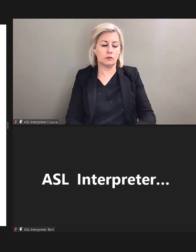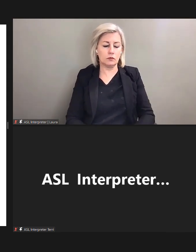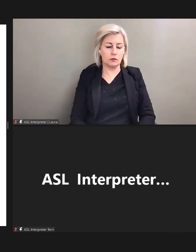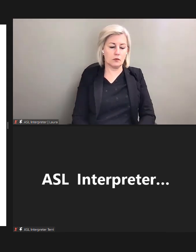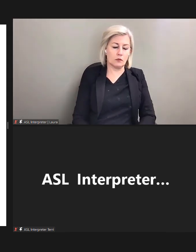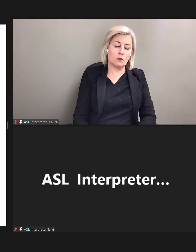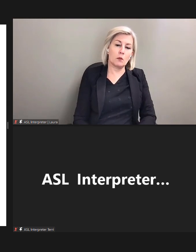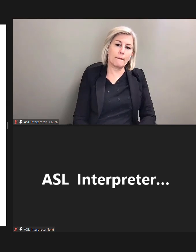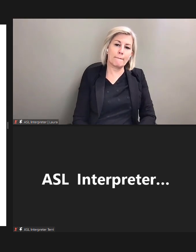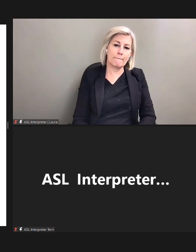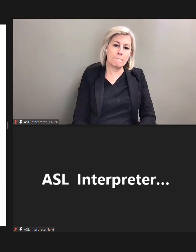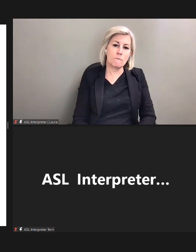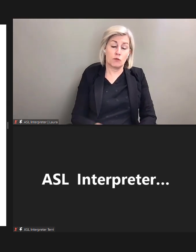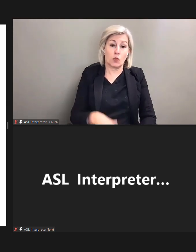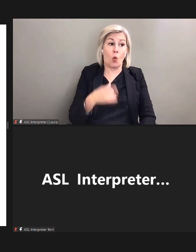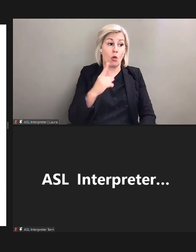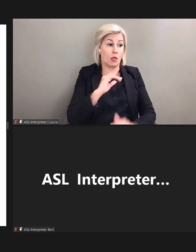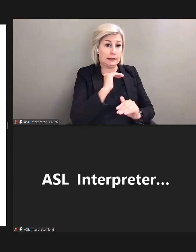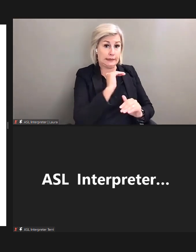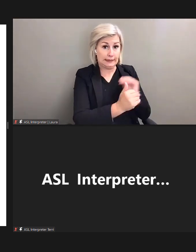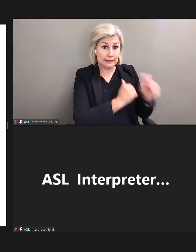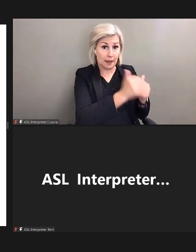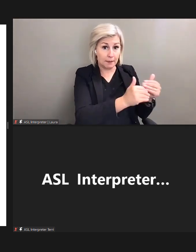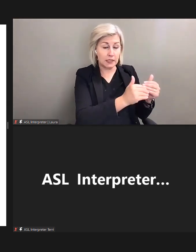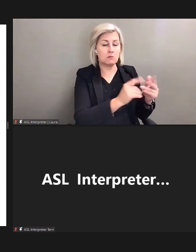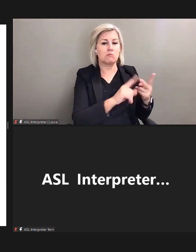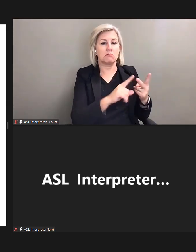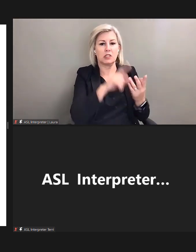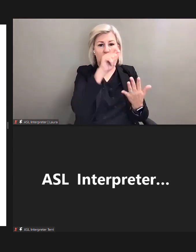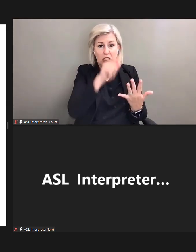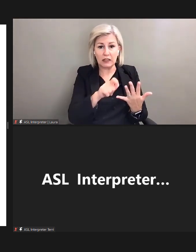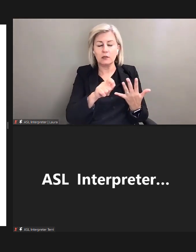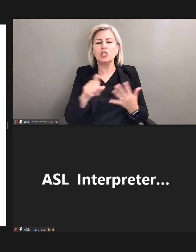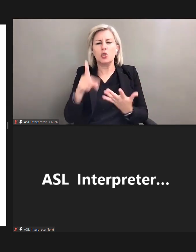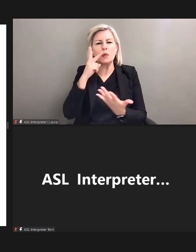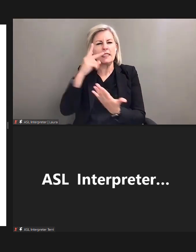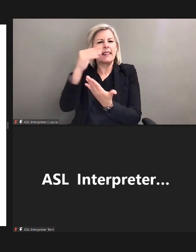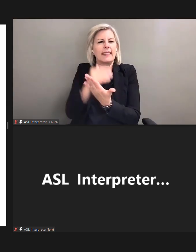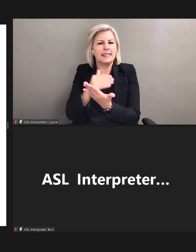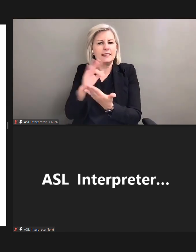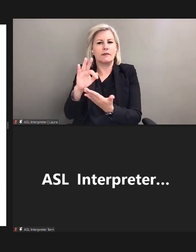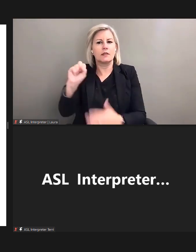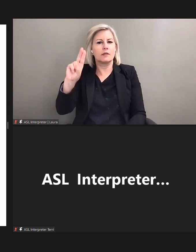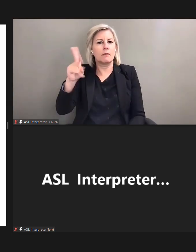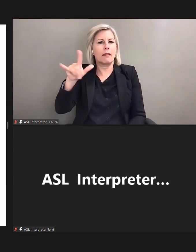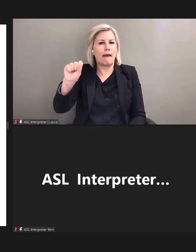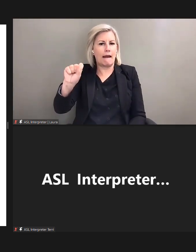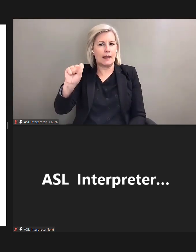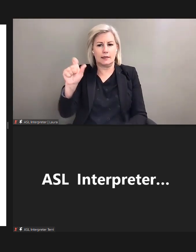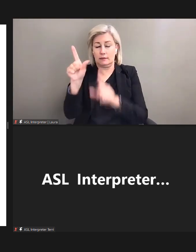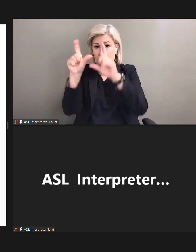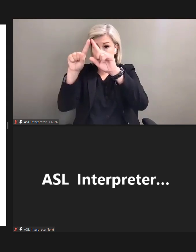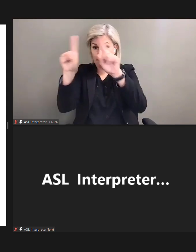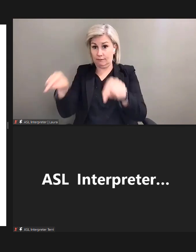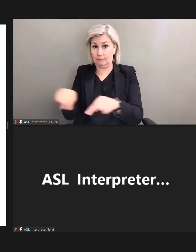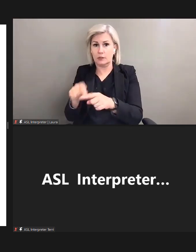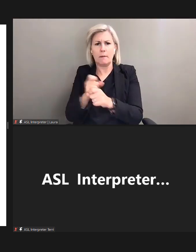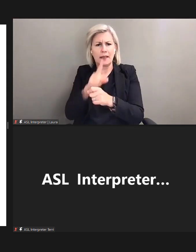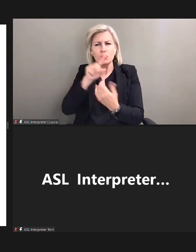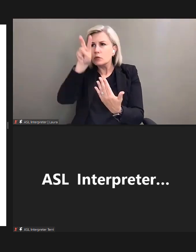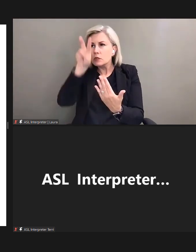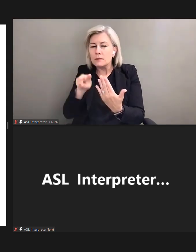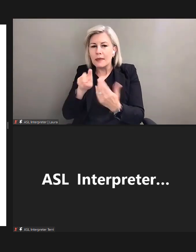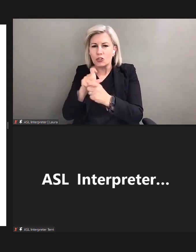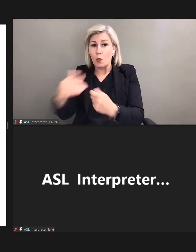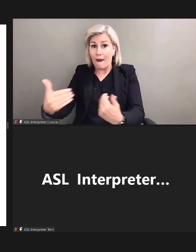actual steps, you'll see a list of supplies that you need. So be sure to go over those to make sure that you're all set